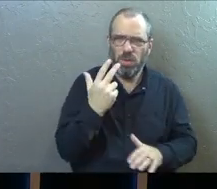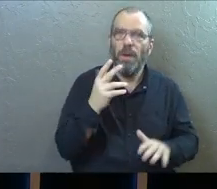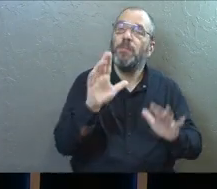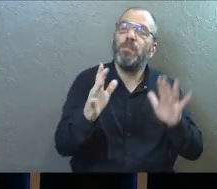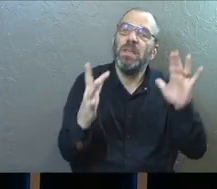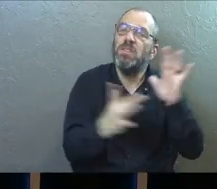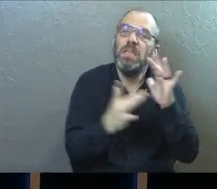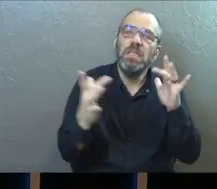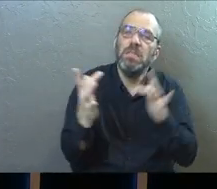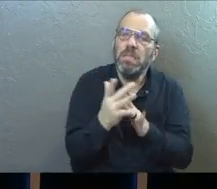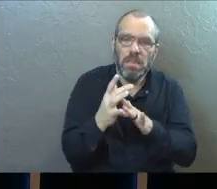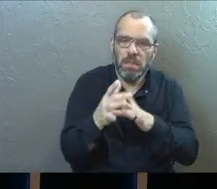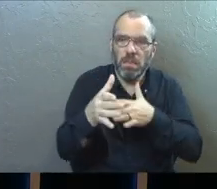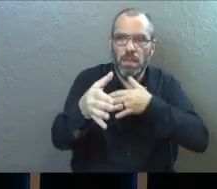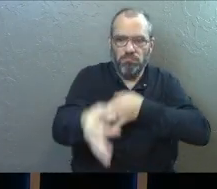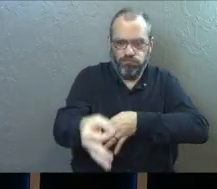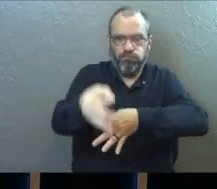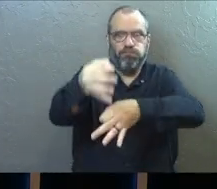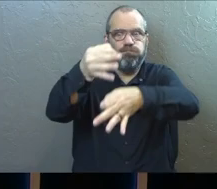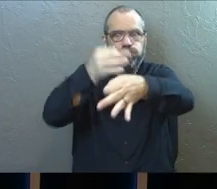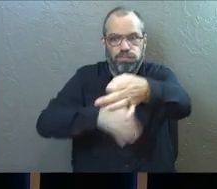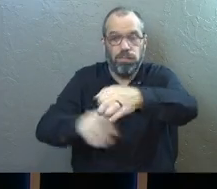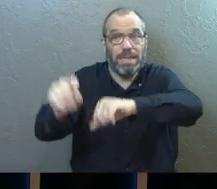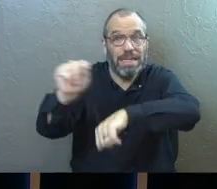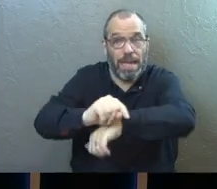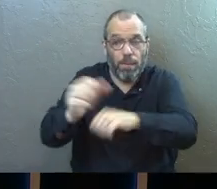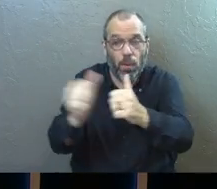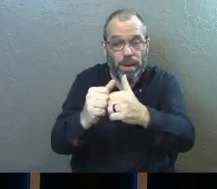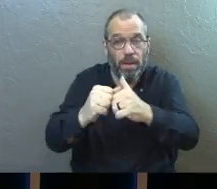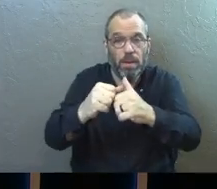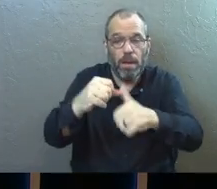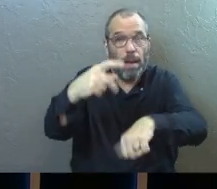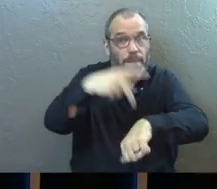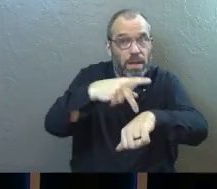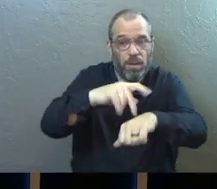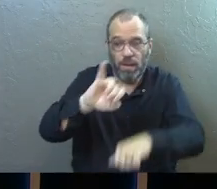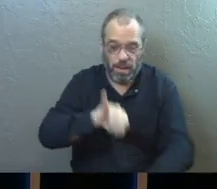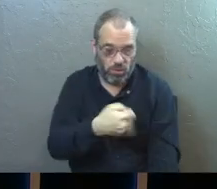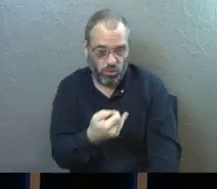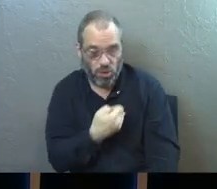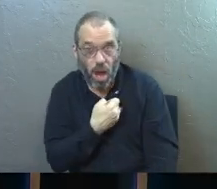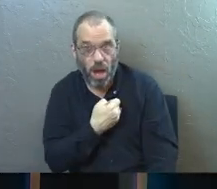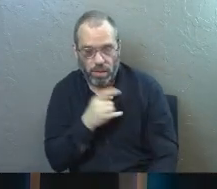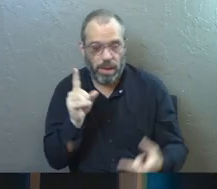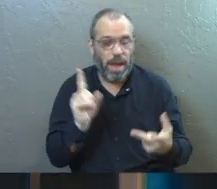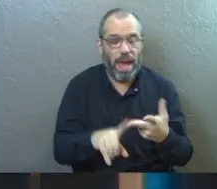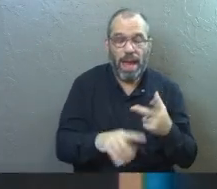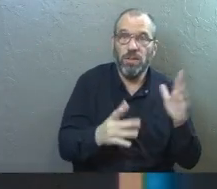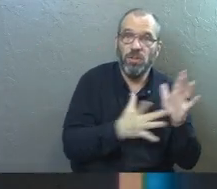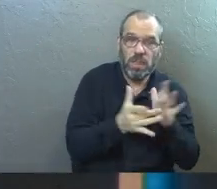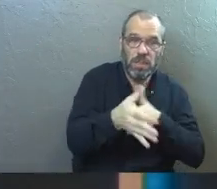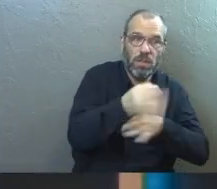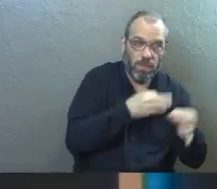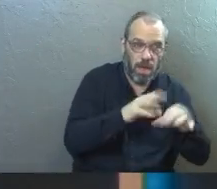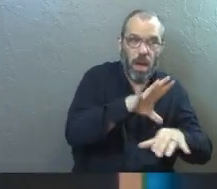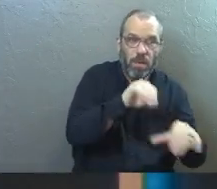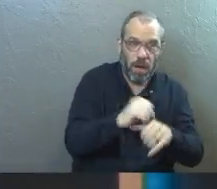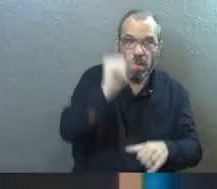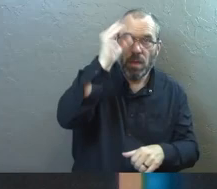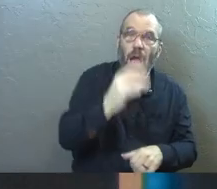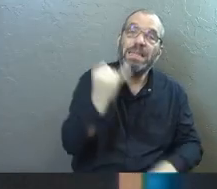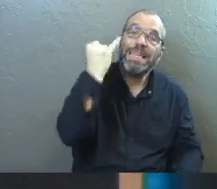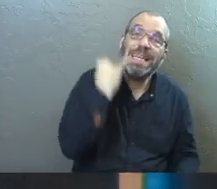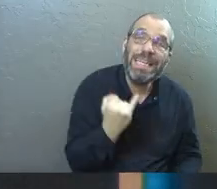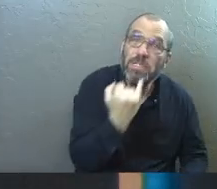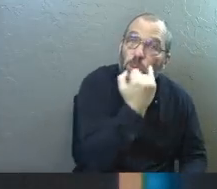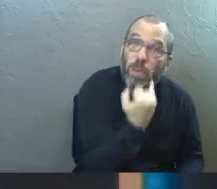See, Jesus did not only take the place of those in the temple that day with Peter and John. Jesus did not only take the place of those that were part of God's